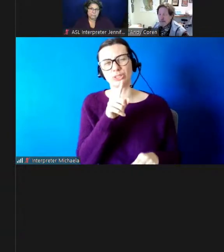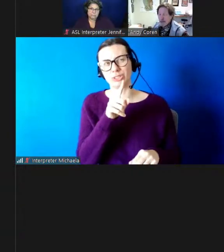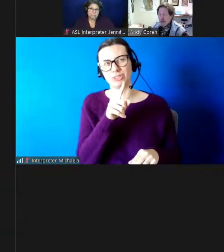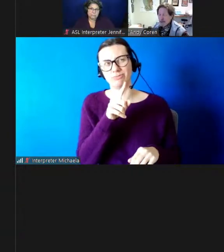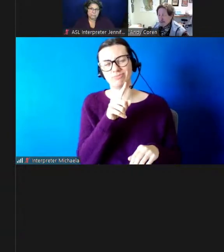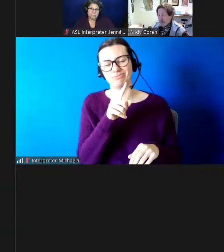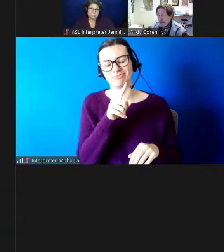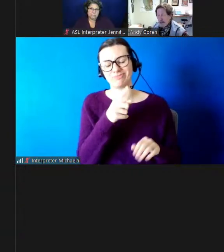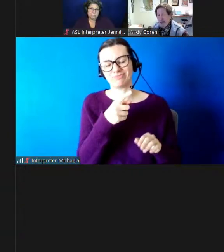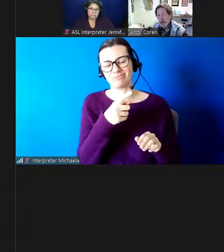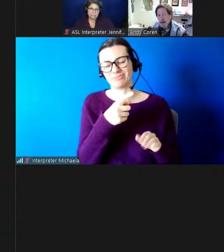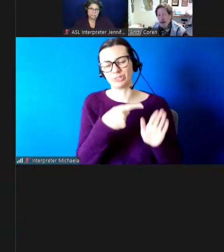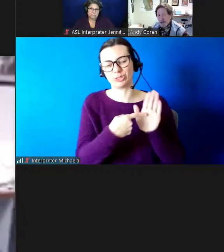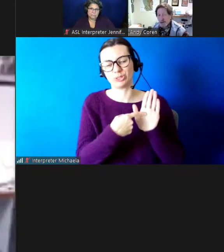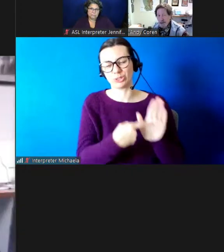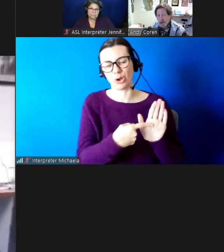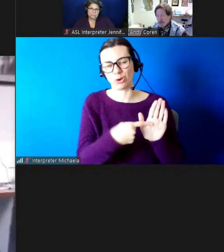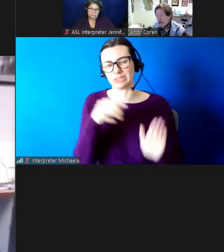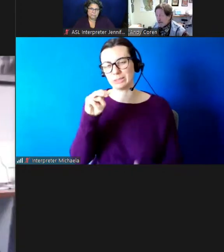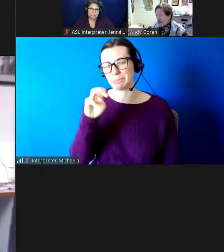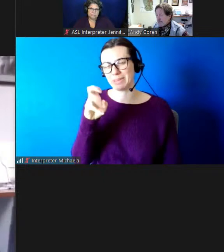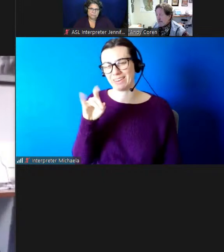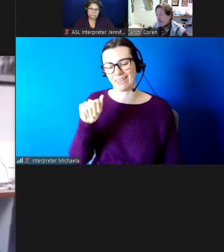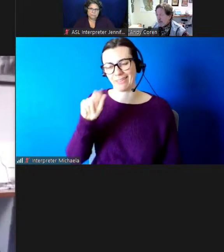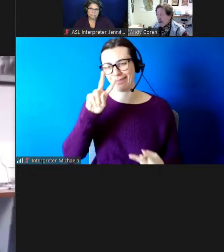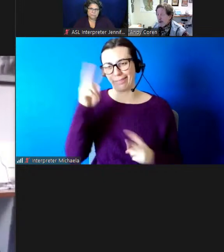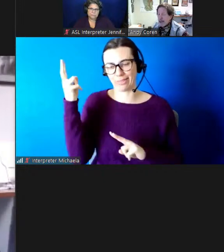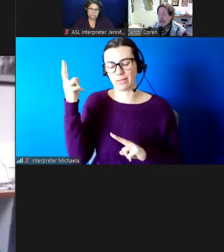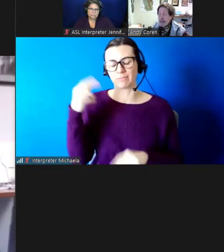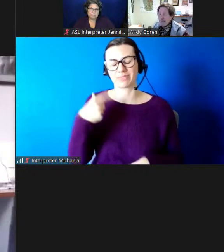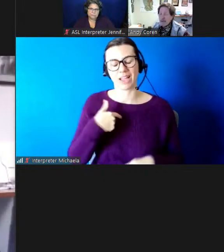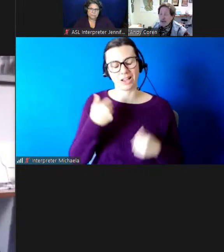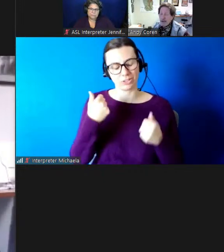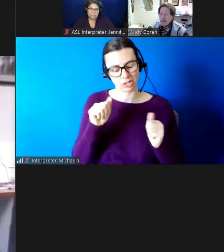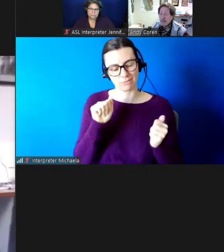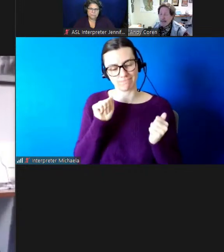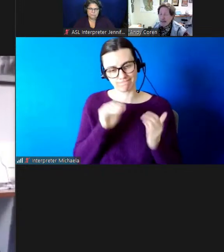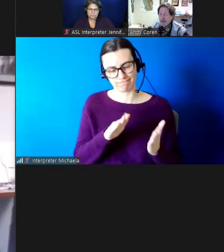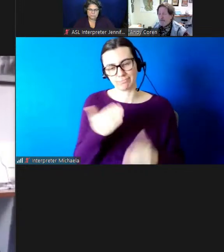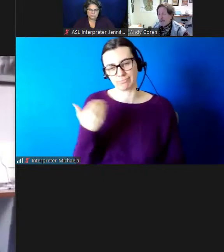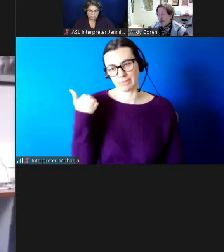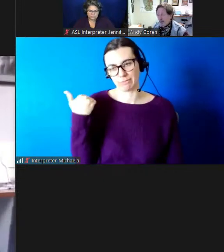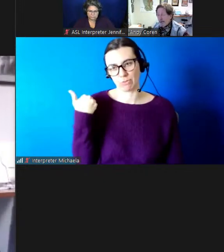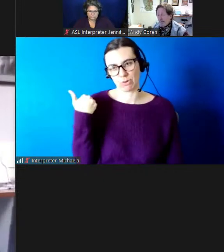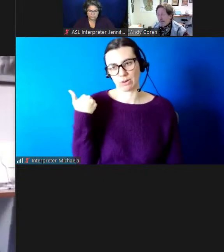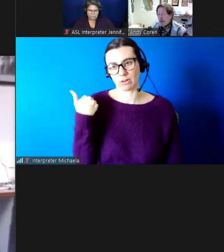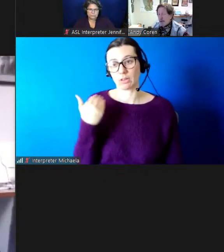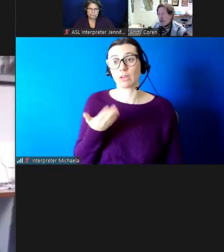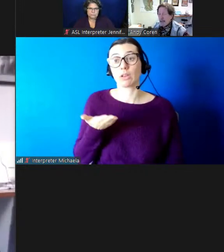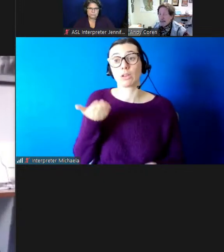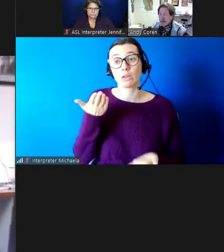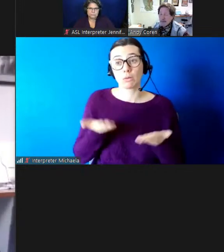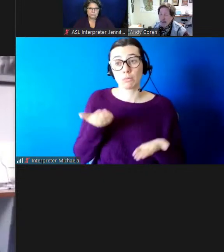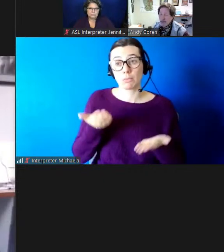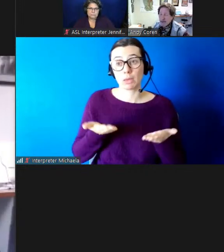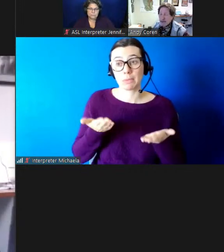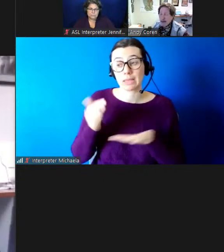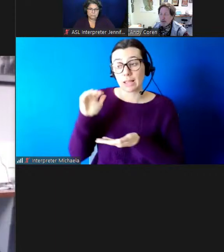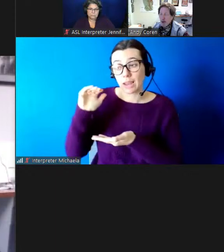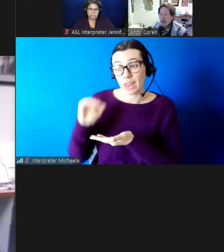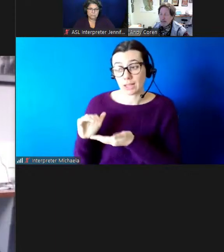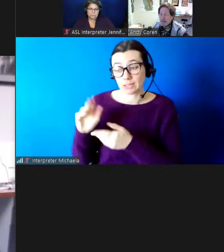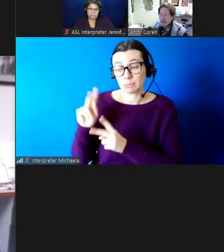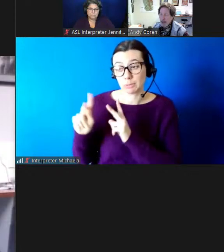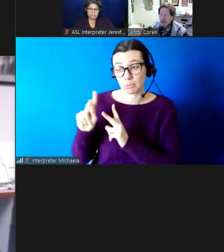of what's coming across in the media. I tried to address this before. Even though there may be fewer people who get this virus